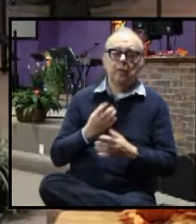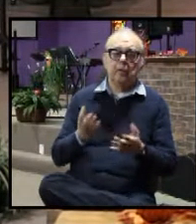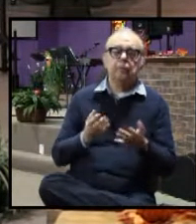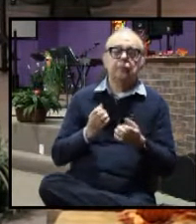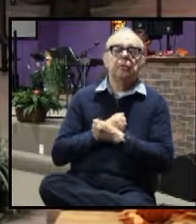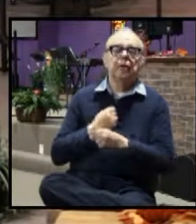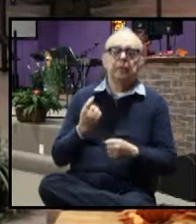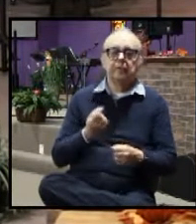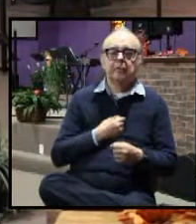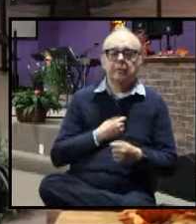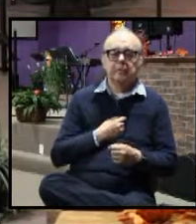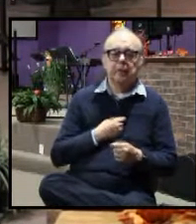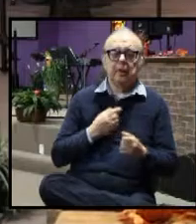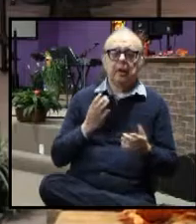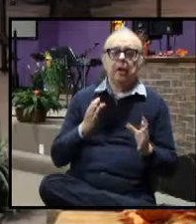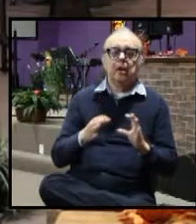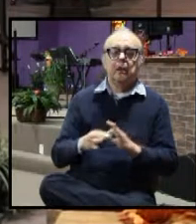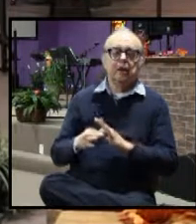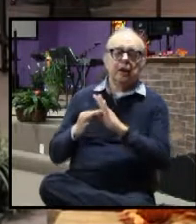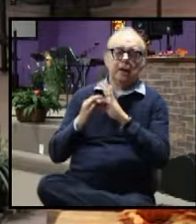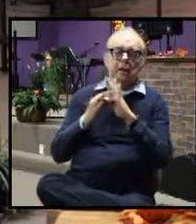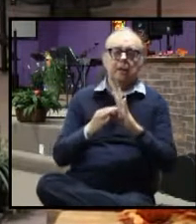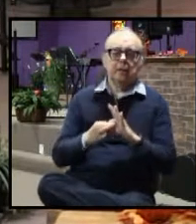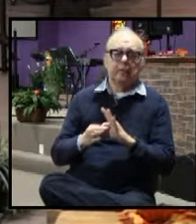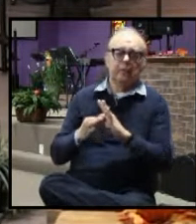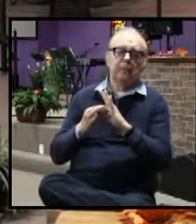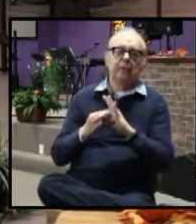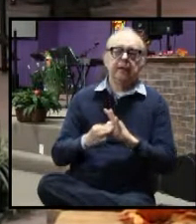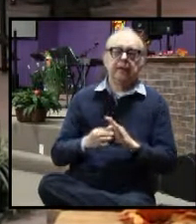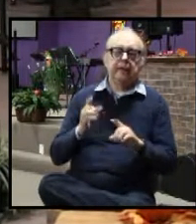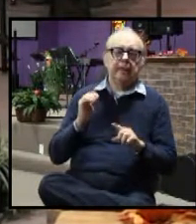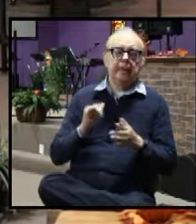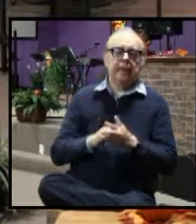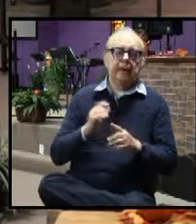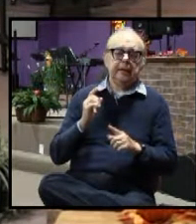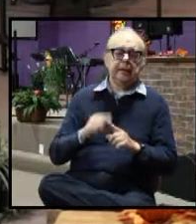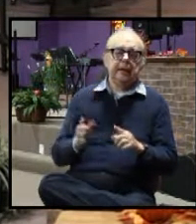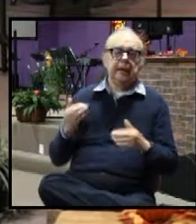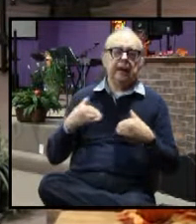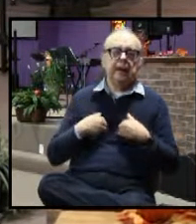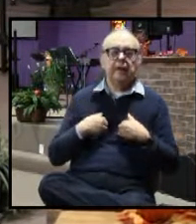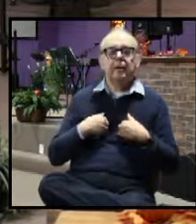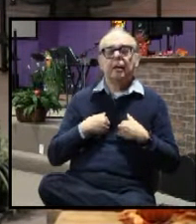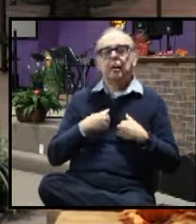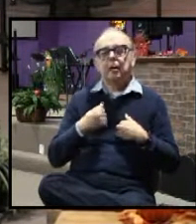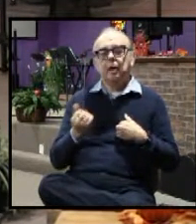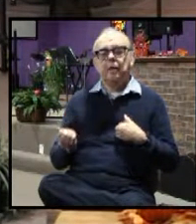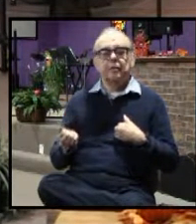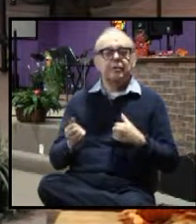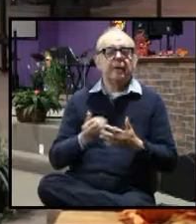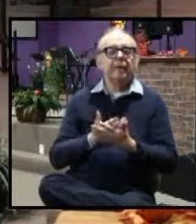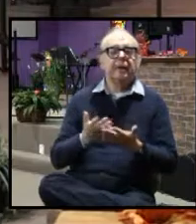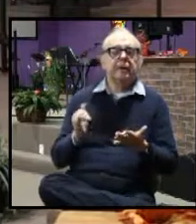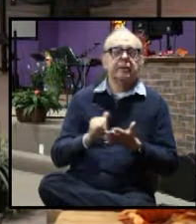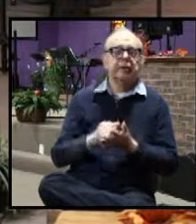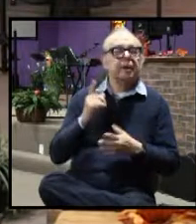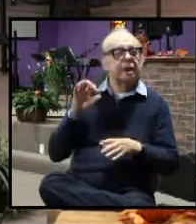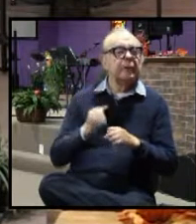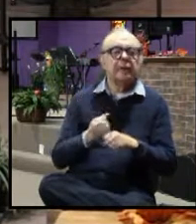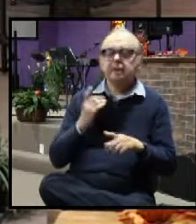to love us, a relationship that he could not have with any of the other